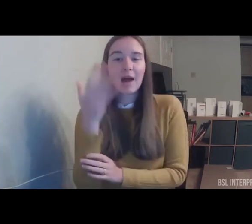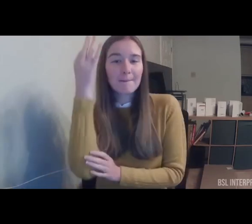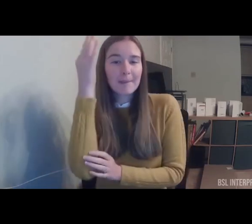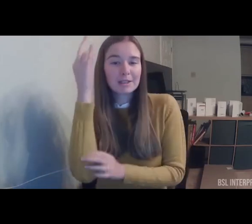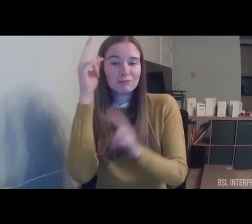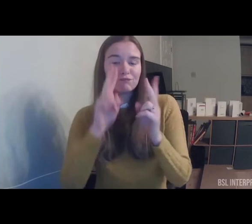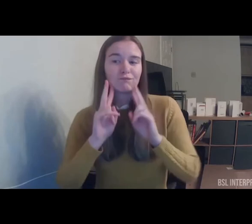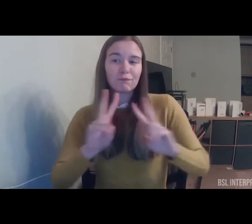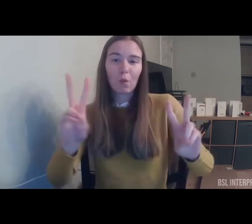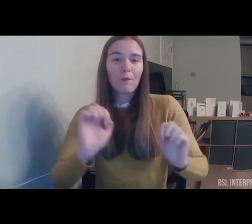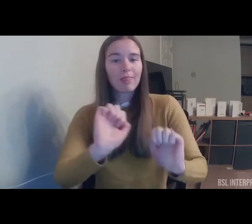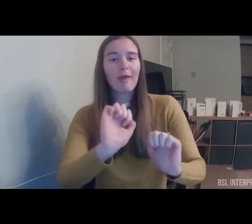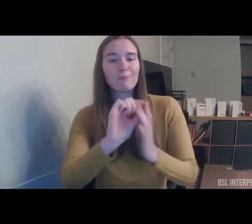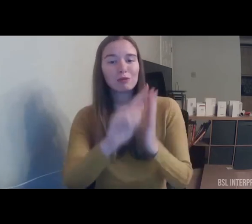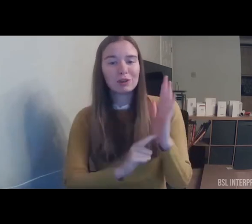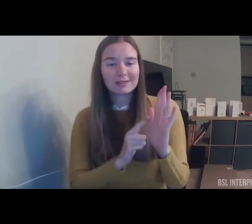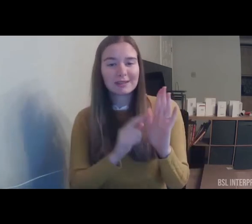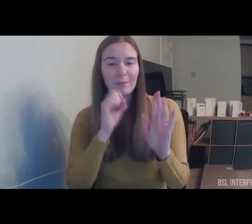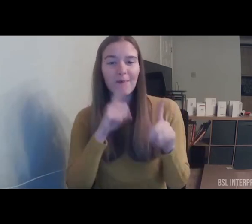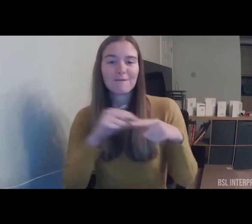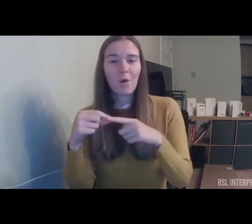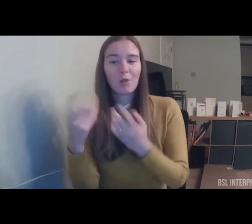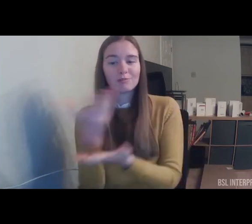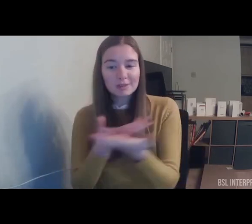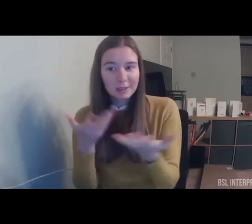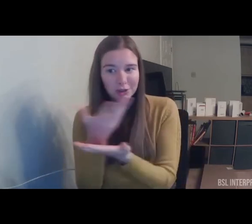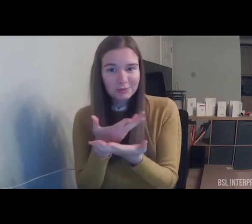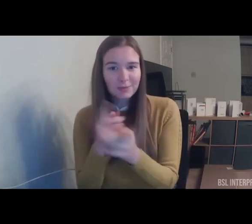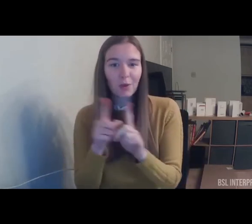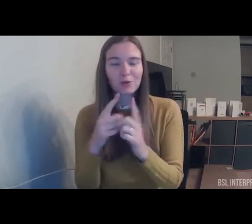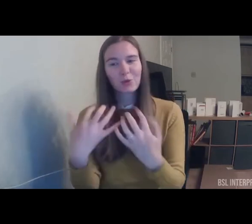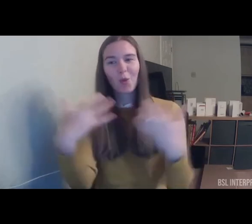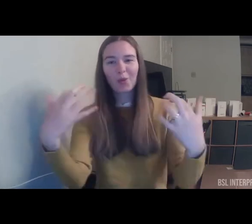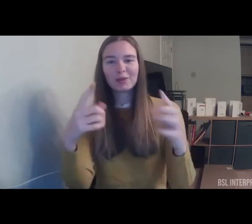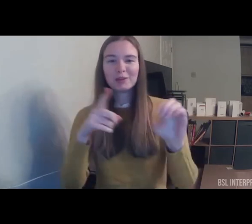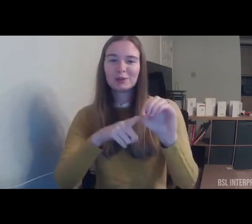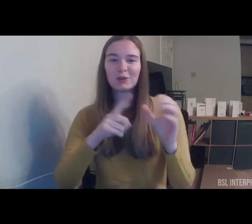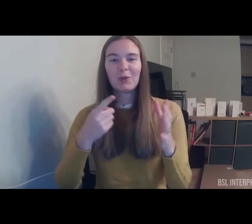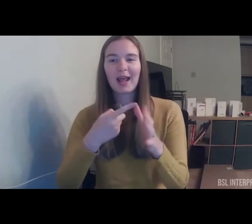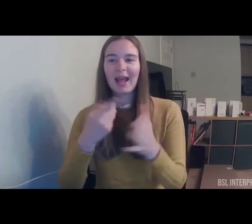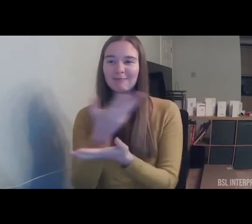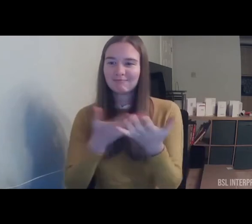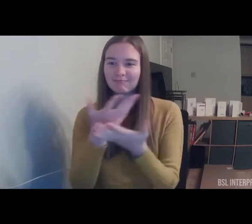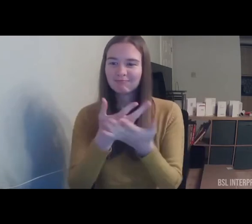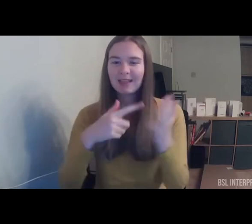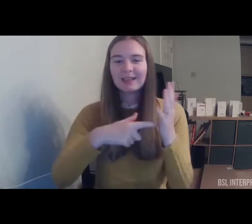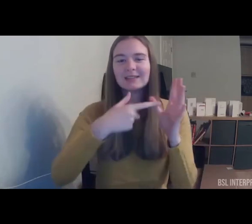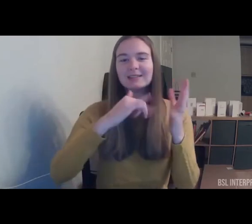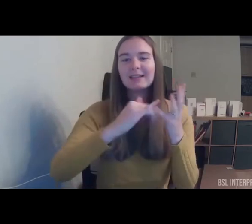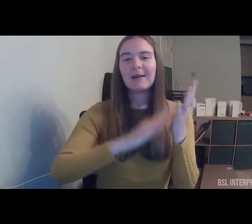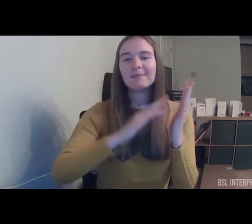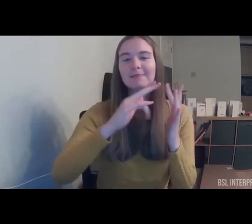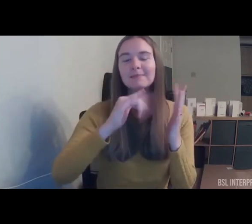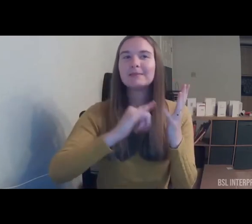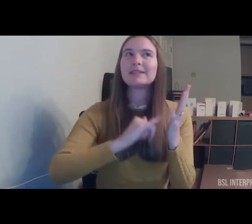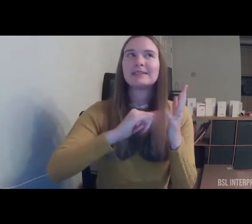projects and this is going to be followed by a discussion and an audience Q&A that's going to be chaired by Tamsie Thompson. Tamsie